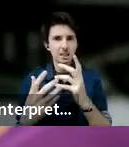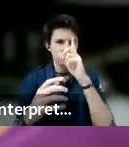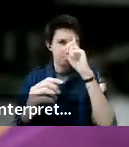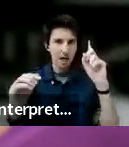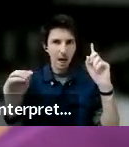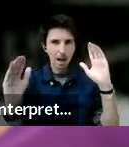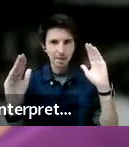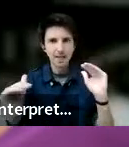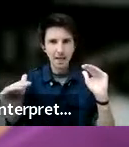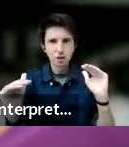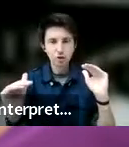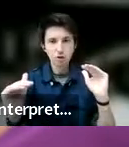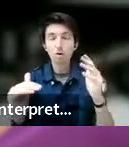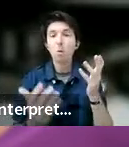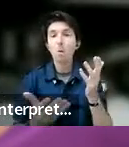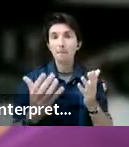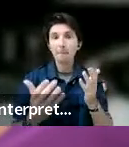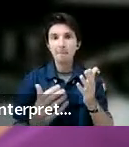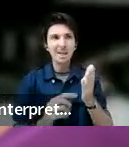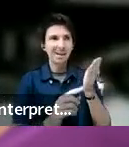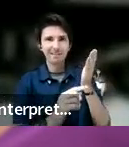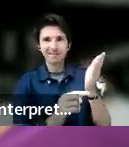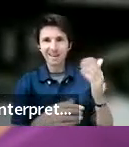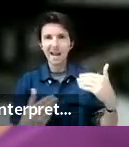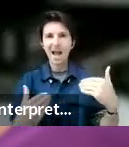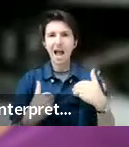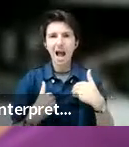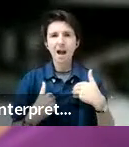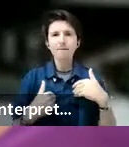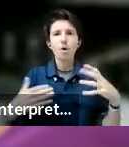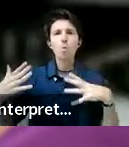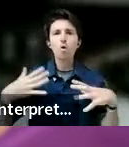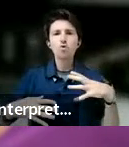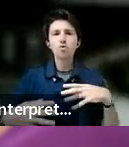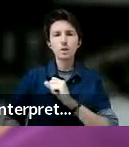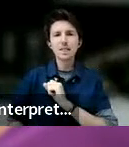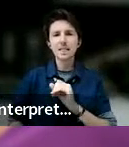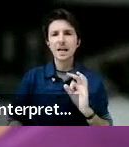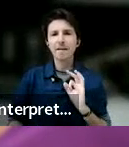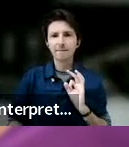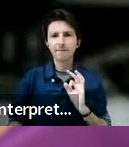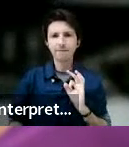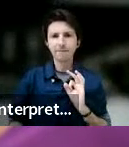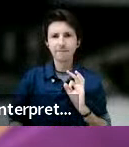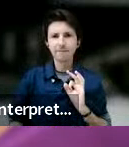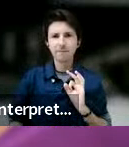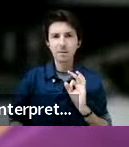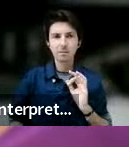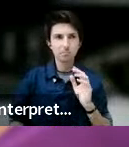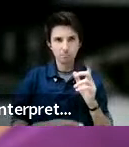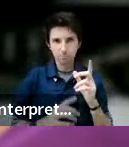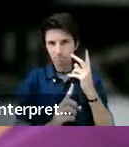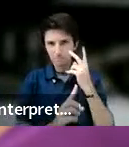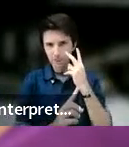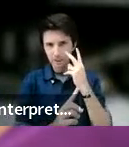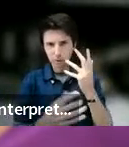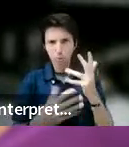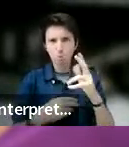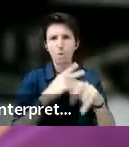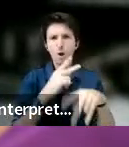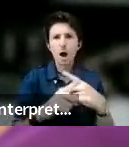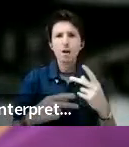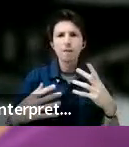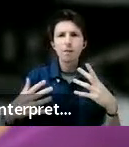so they can see what type of wardrobe that you may have, that they may want to select, and basically have